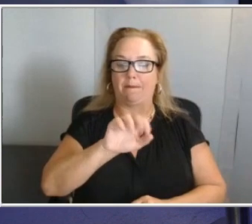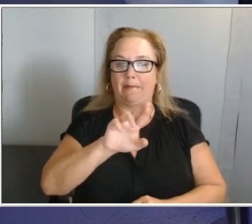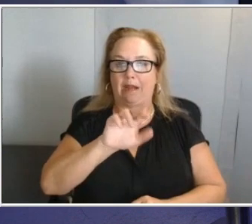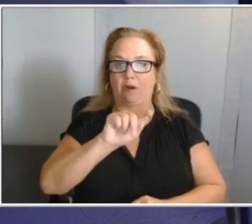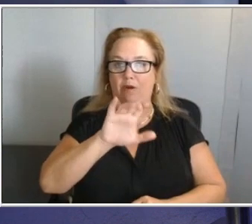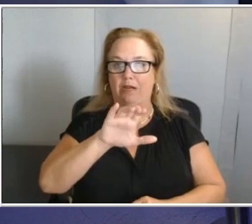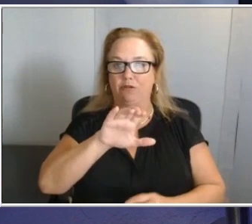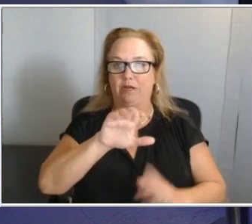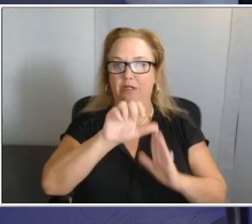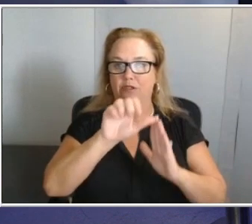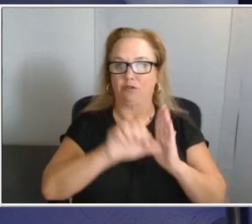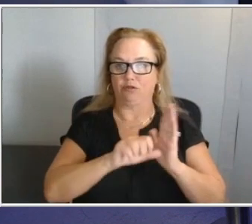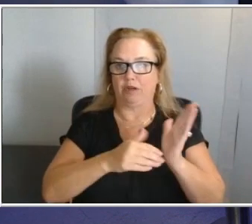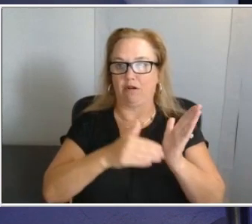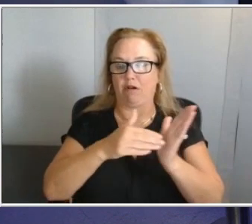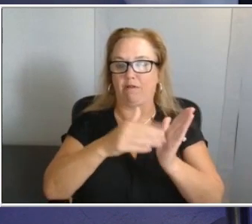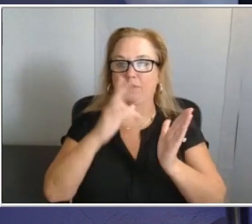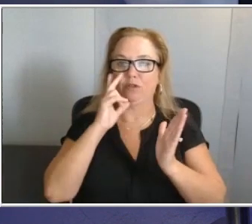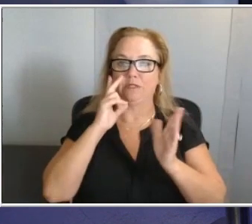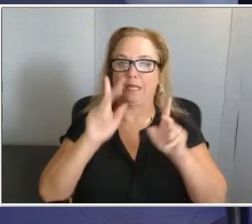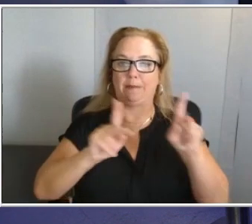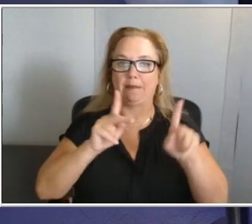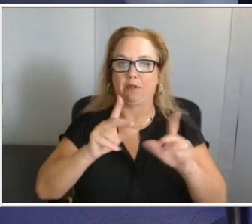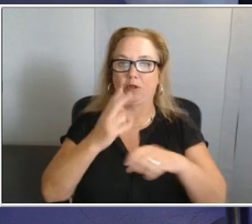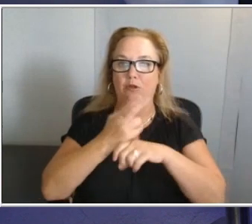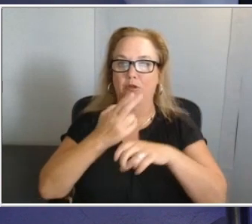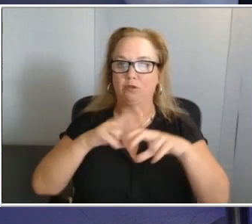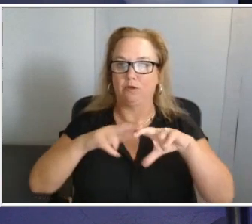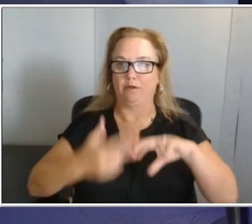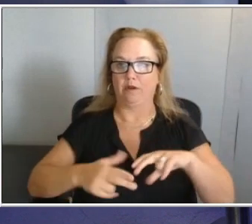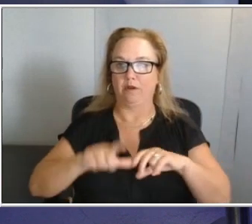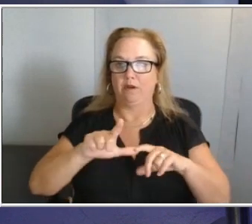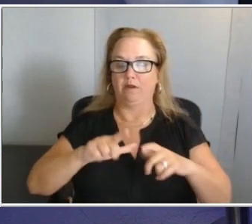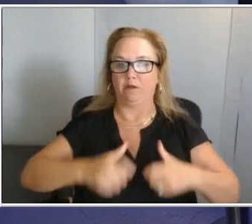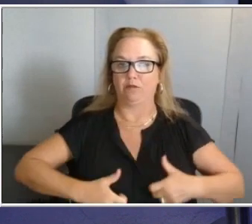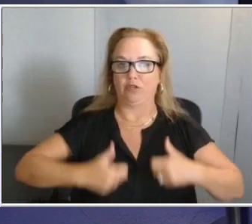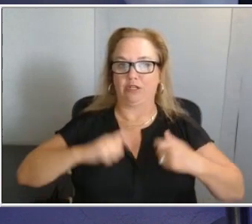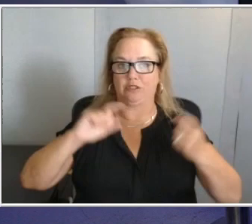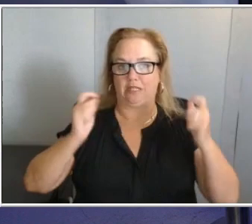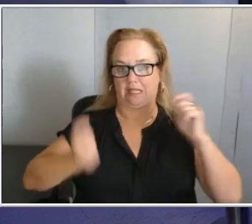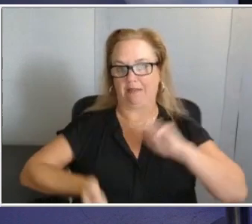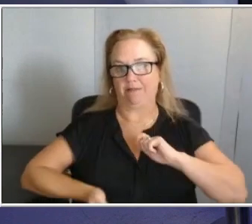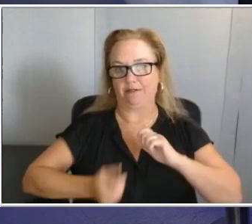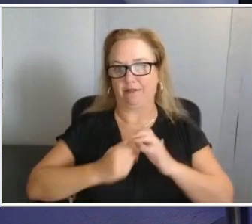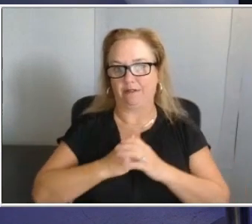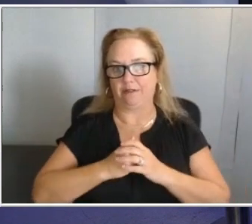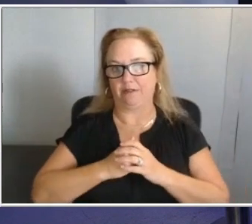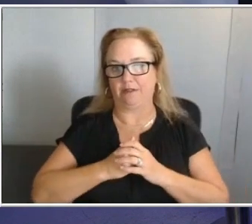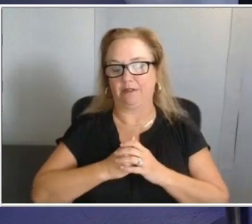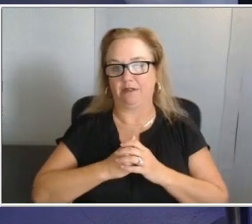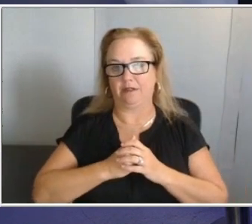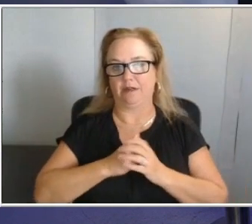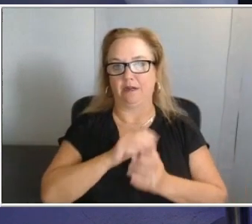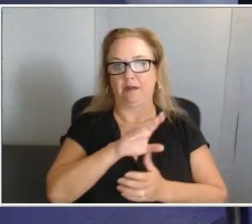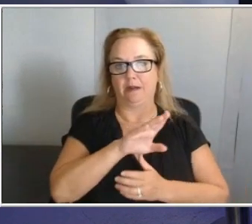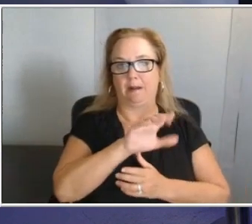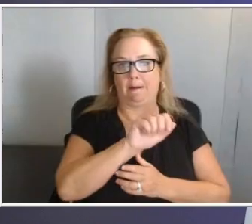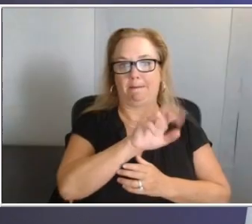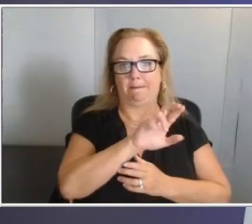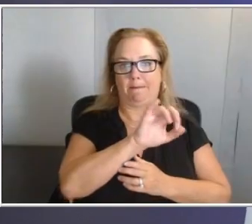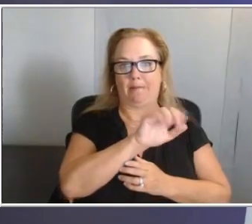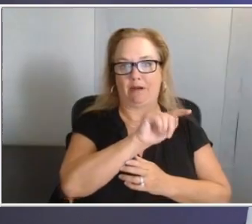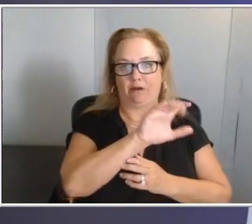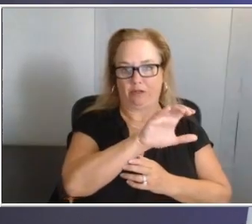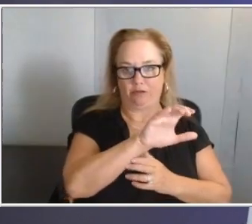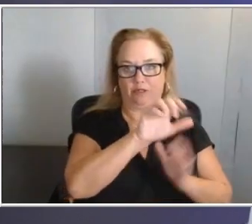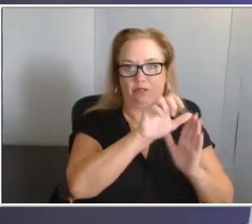then how often do you see people who lose weight from lifestyle changes? Right, it's more bariatric surgery because it's such a significant